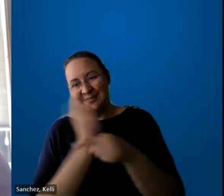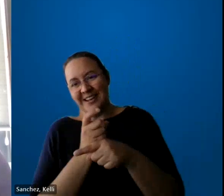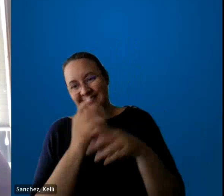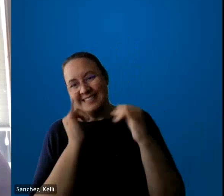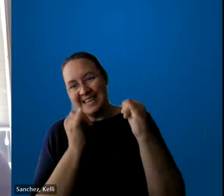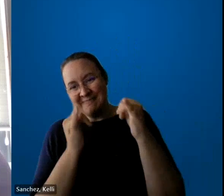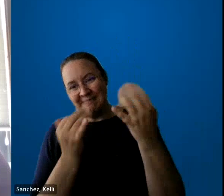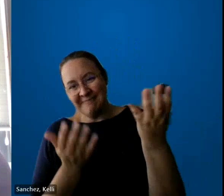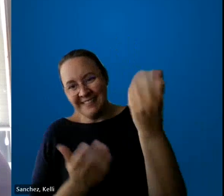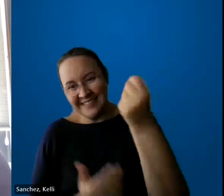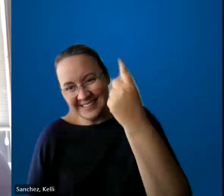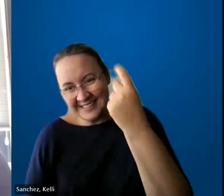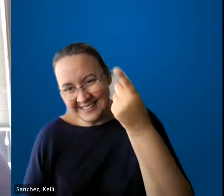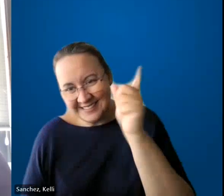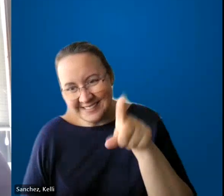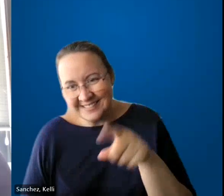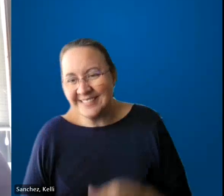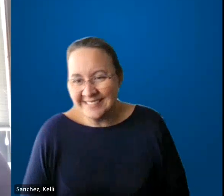said.